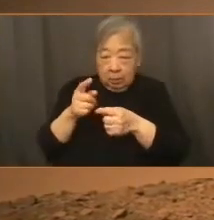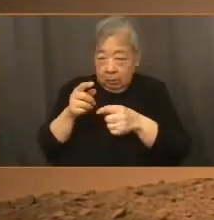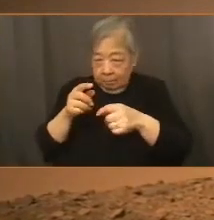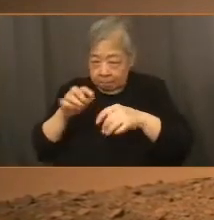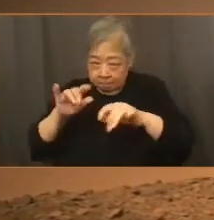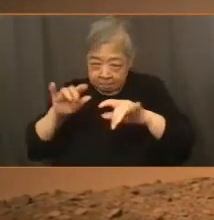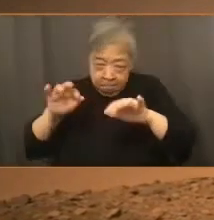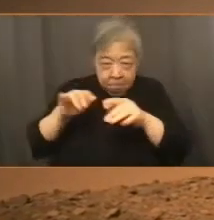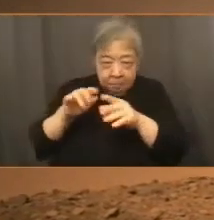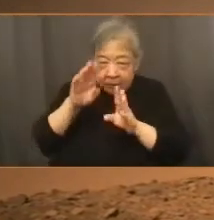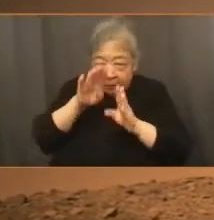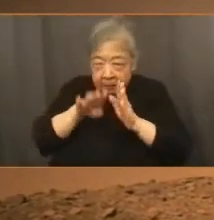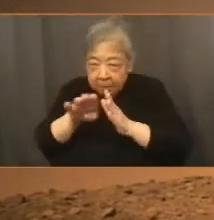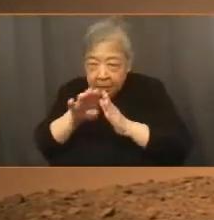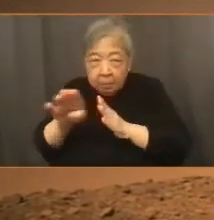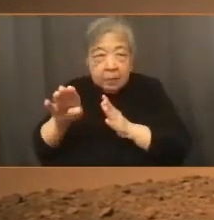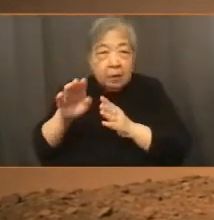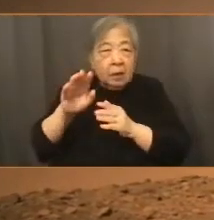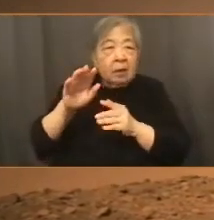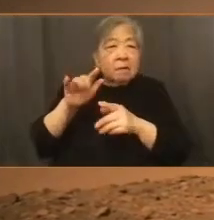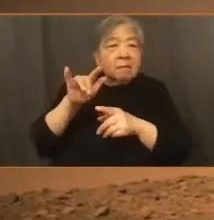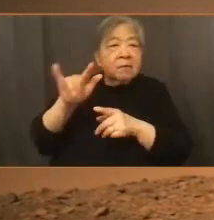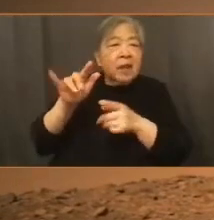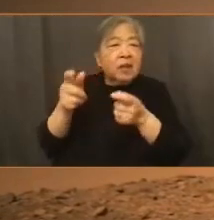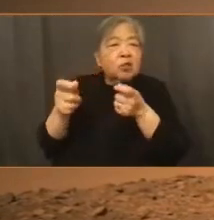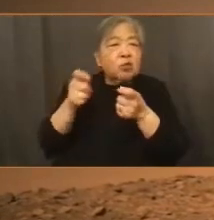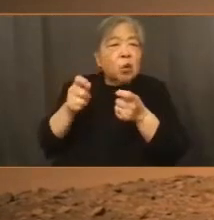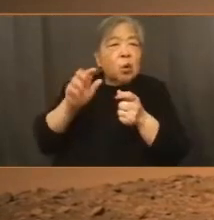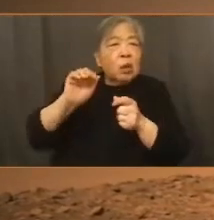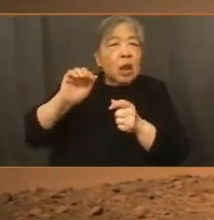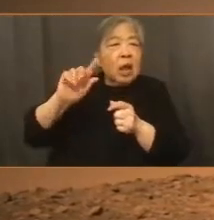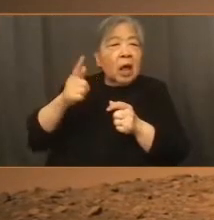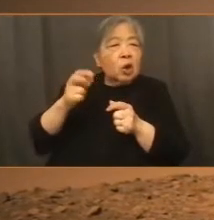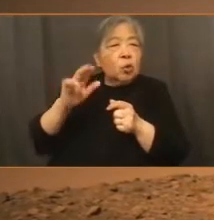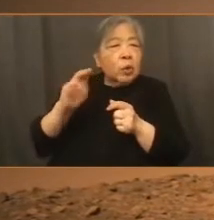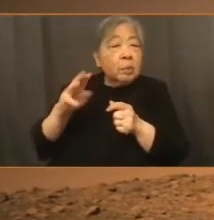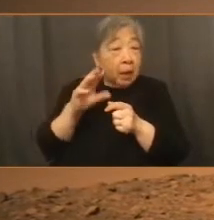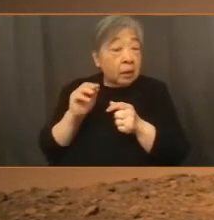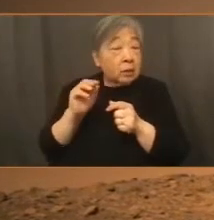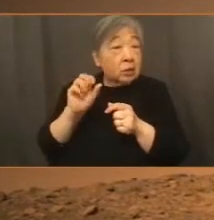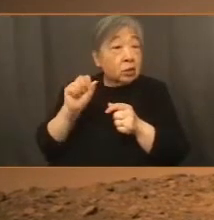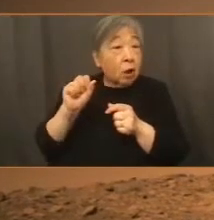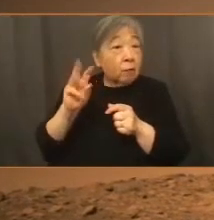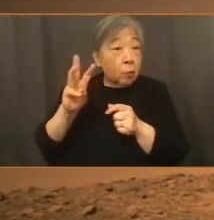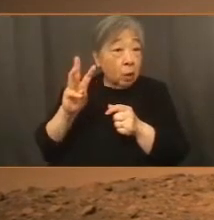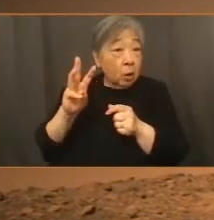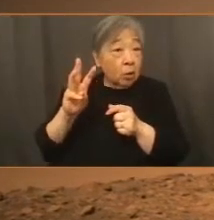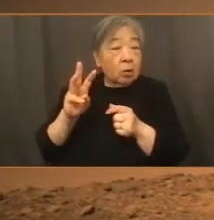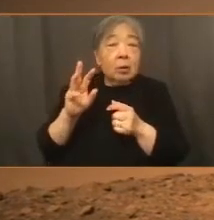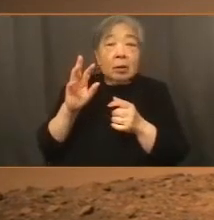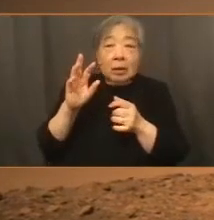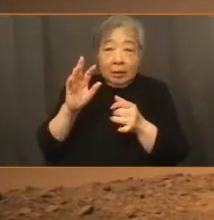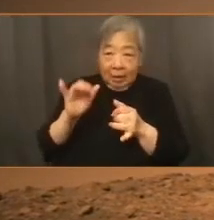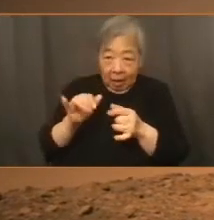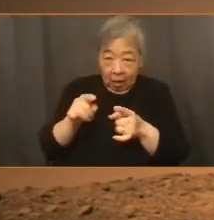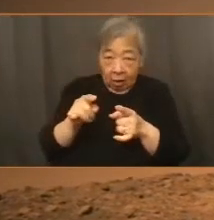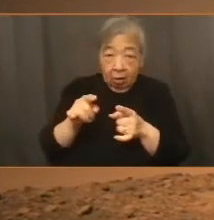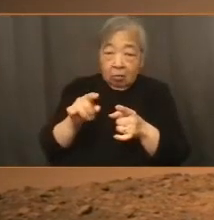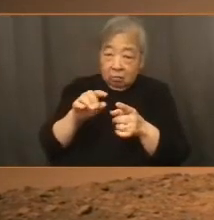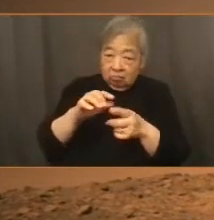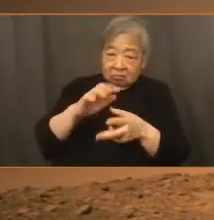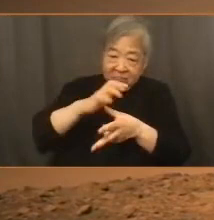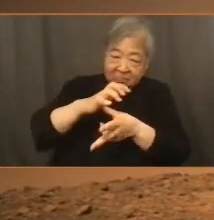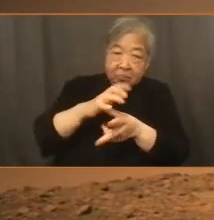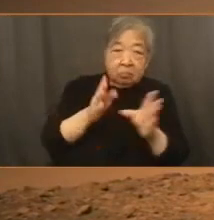and the flight control software. And now that Ingenuity is part of a operations phase, I'm one of the